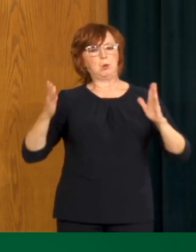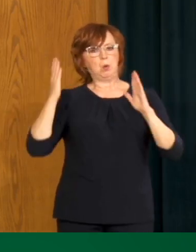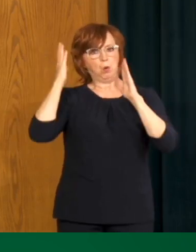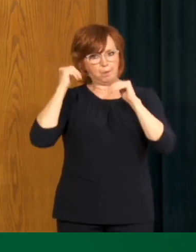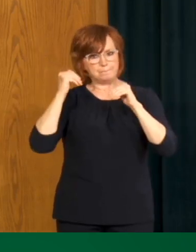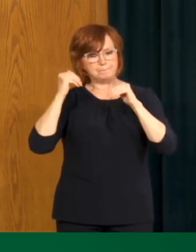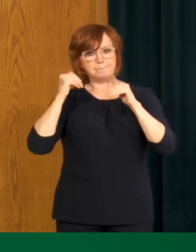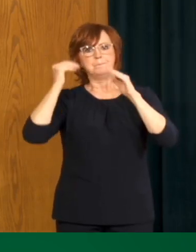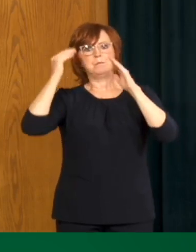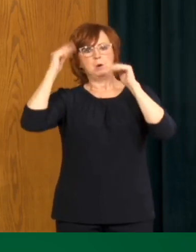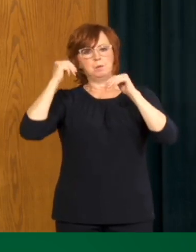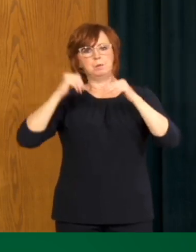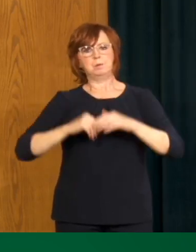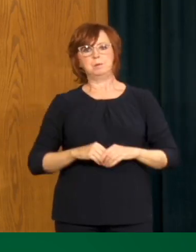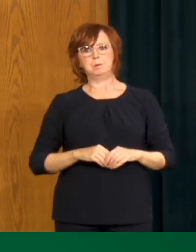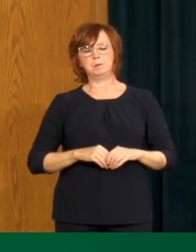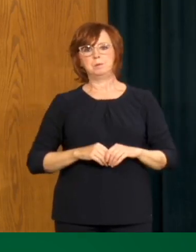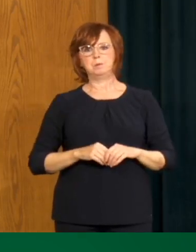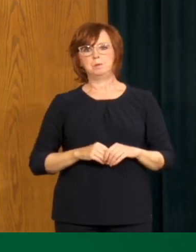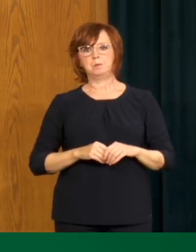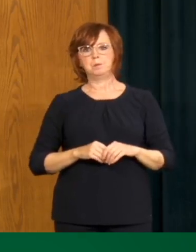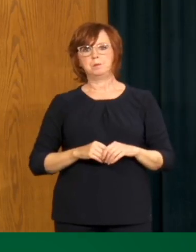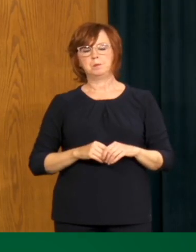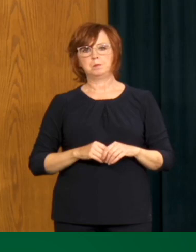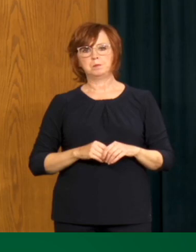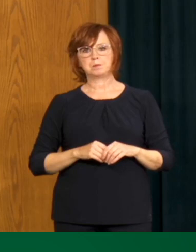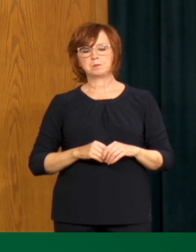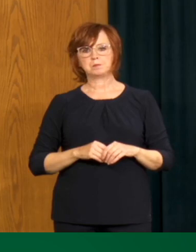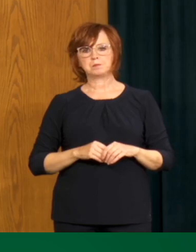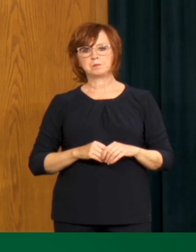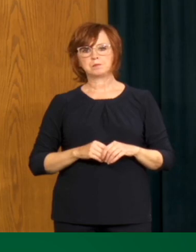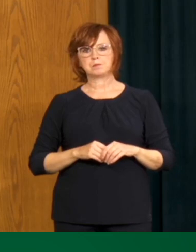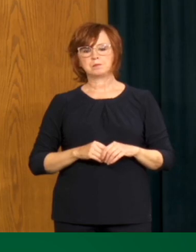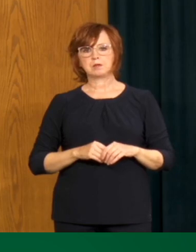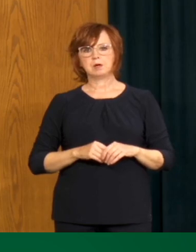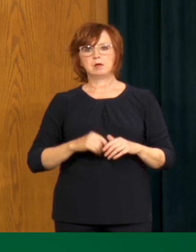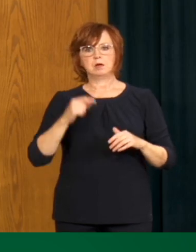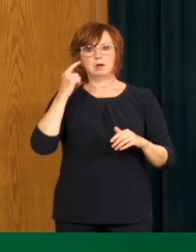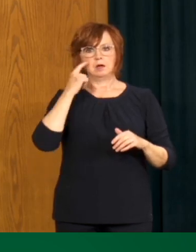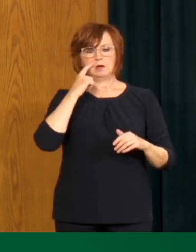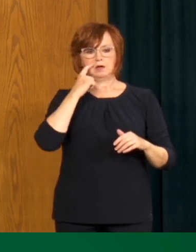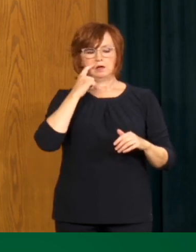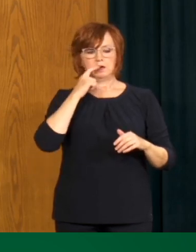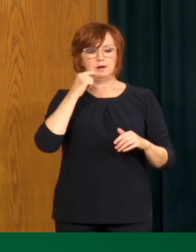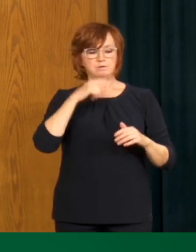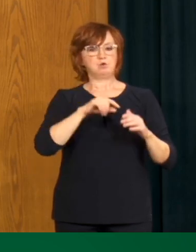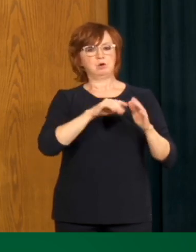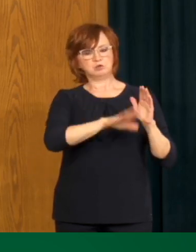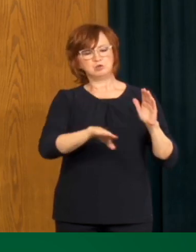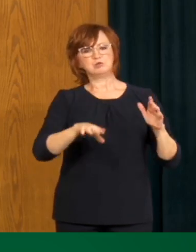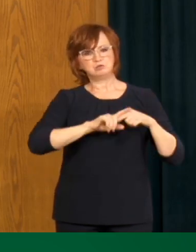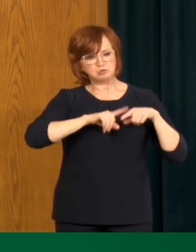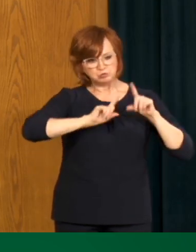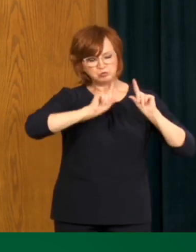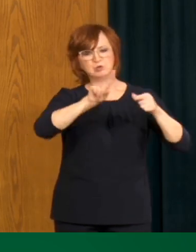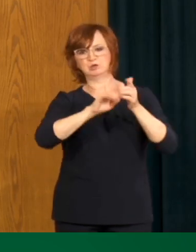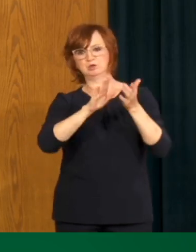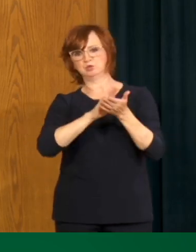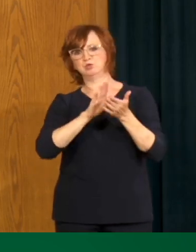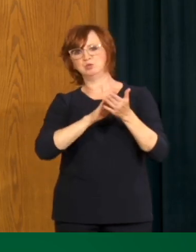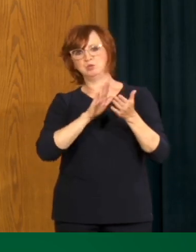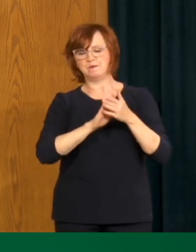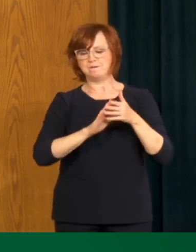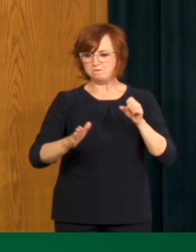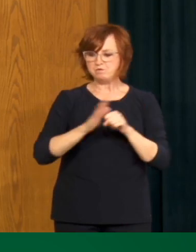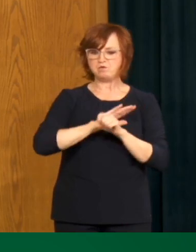able to, and it's our intent to provide every opportunity for our students, our K-12 students, to return to school